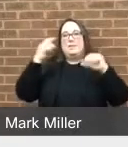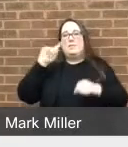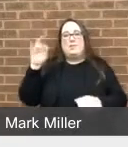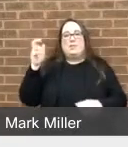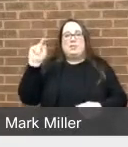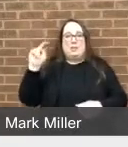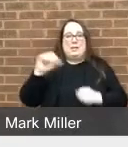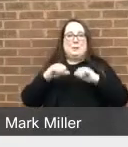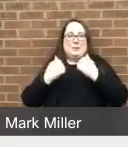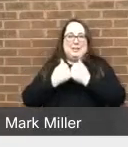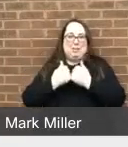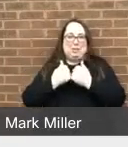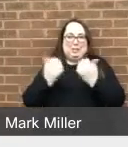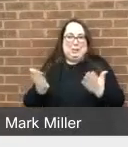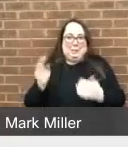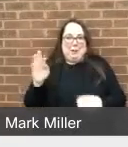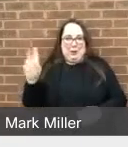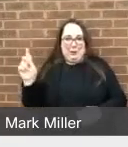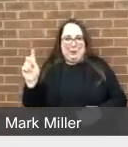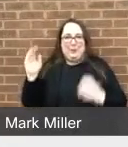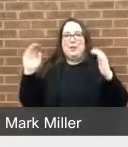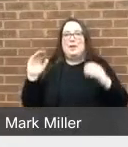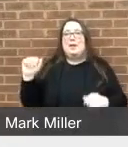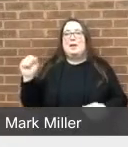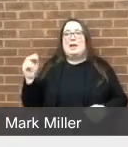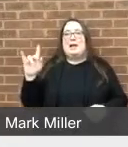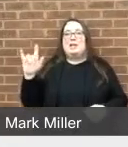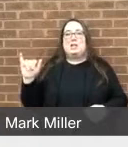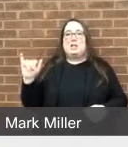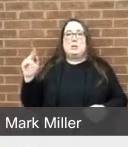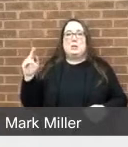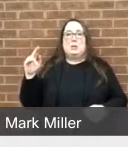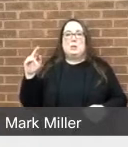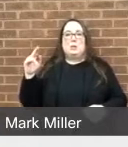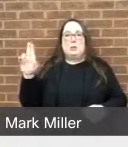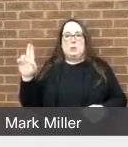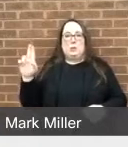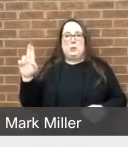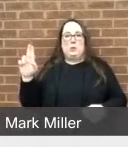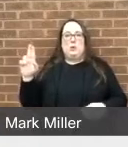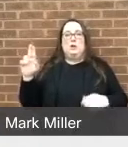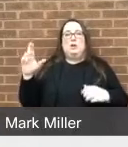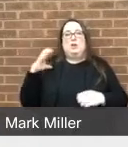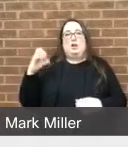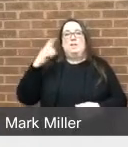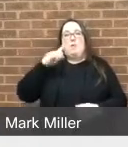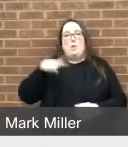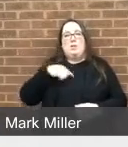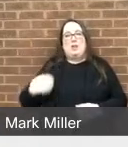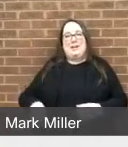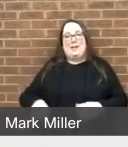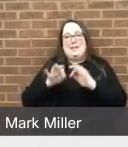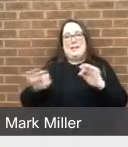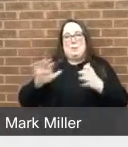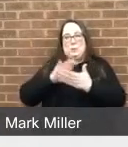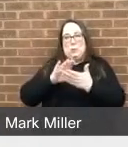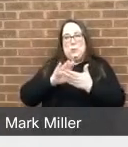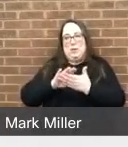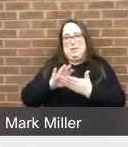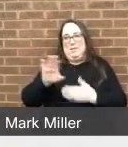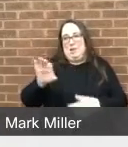of Maryland. Ashley Hu, Board Chair of the Chinese Language School of Columbia. Matthew